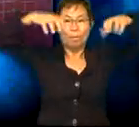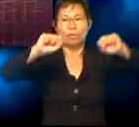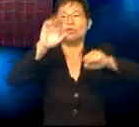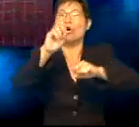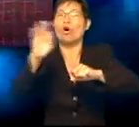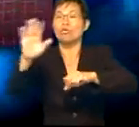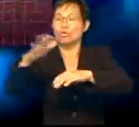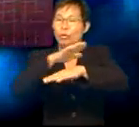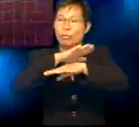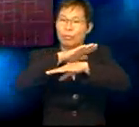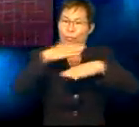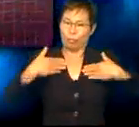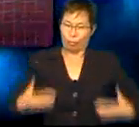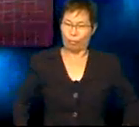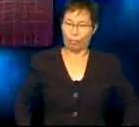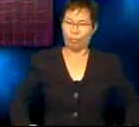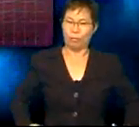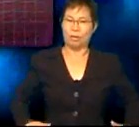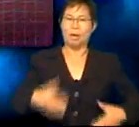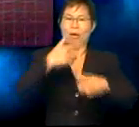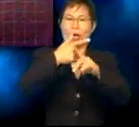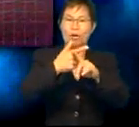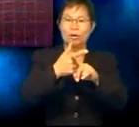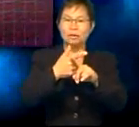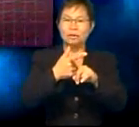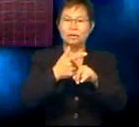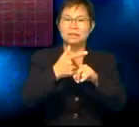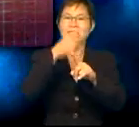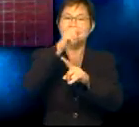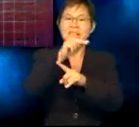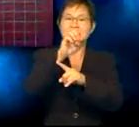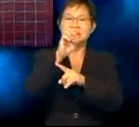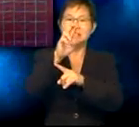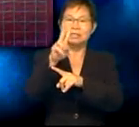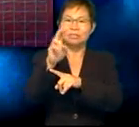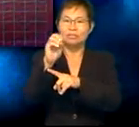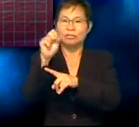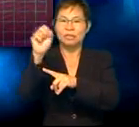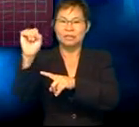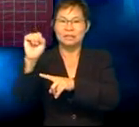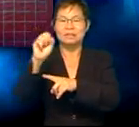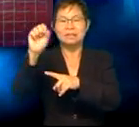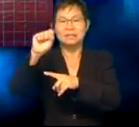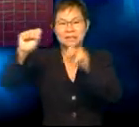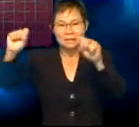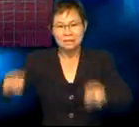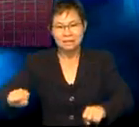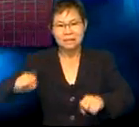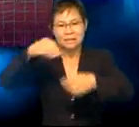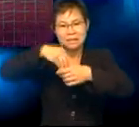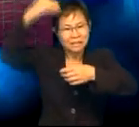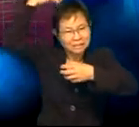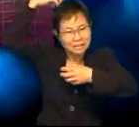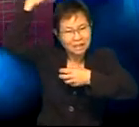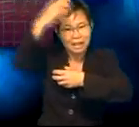your body. It is a part of your nervous system. It is located inside your skull. The brain is pale